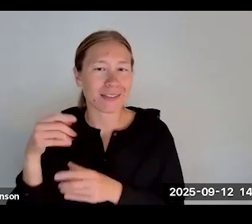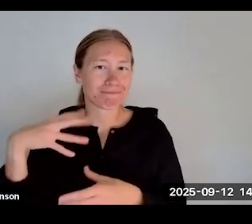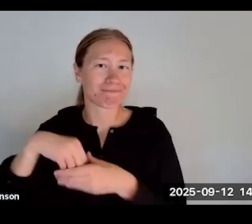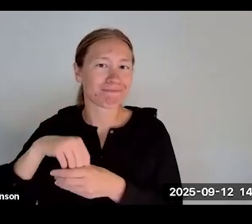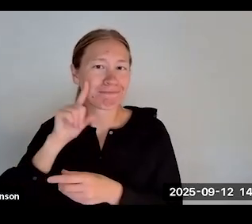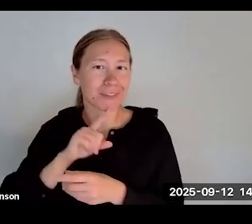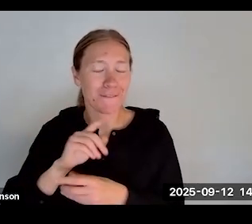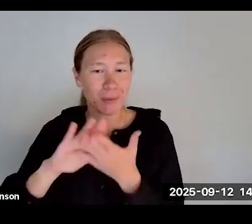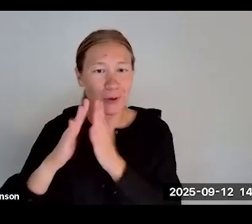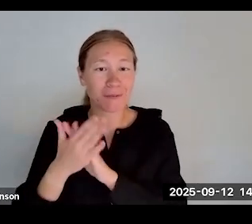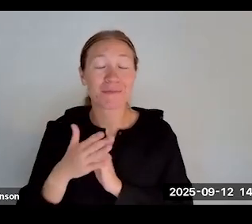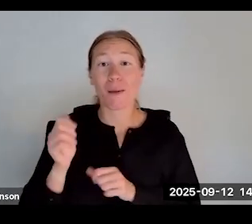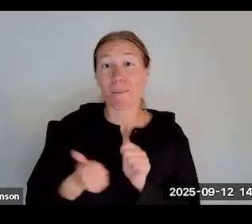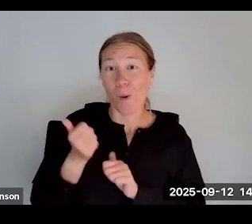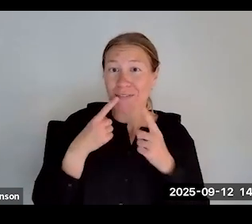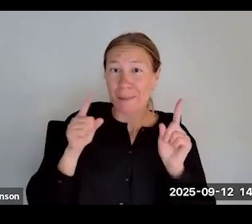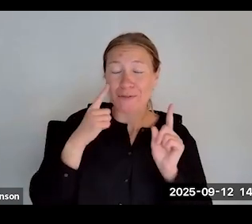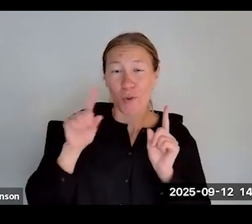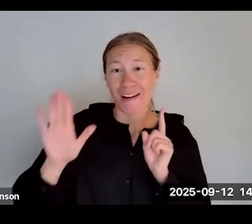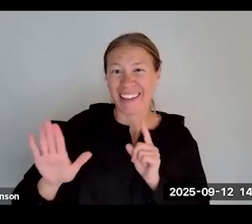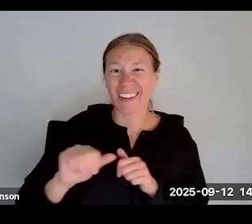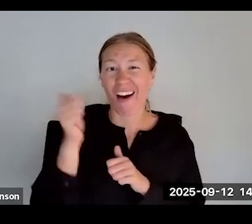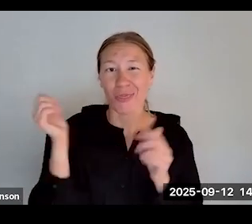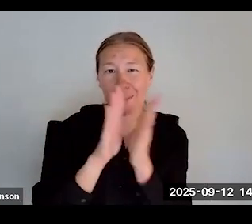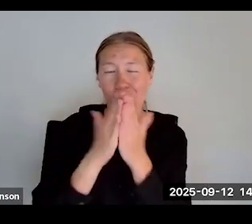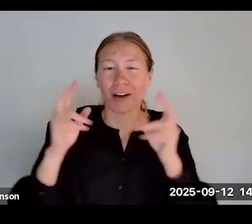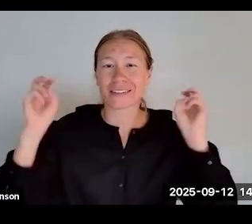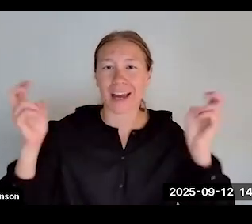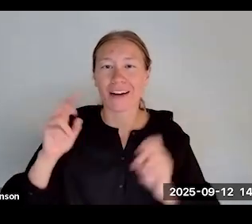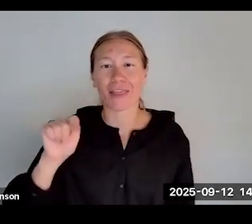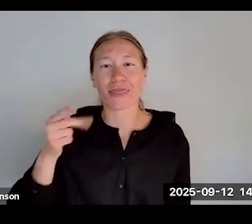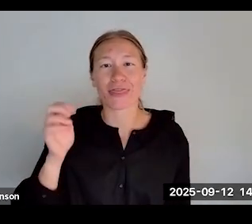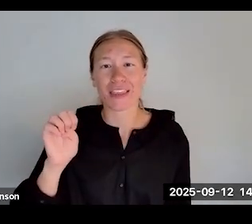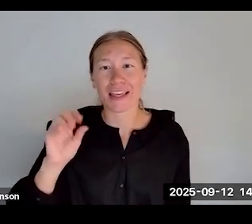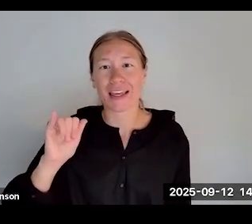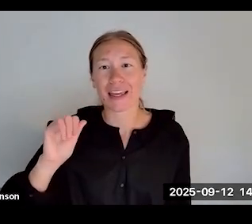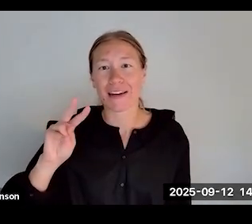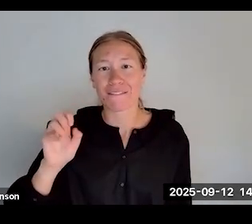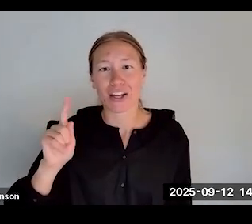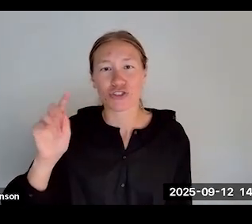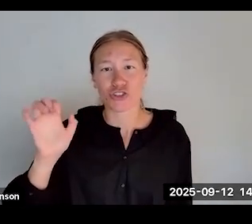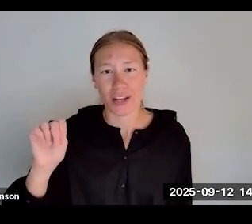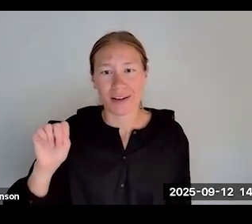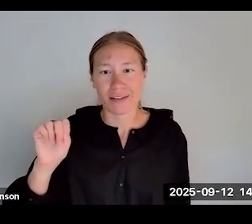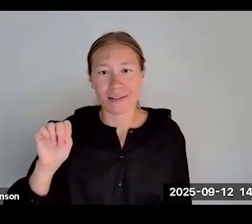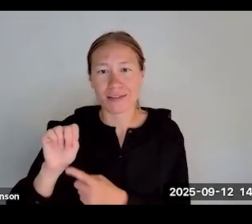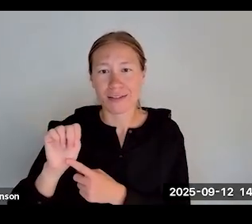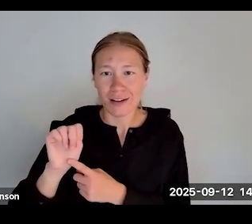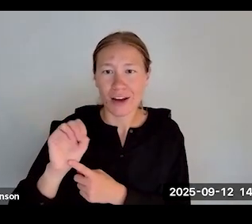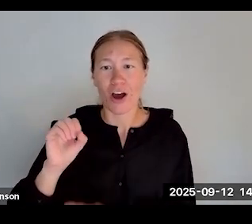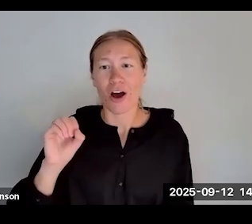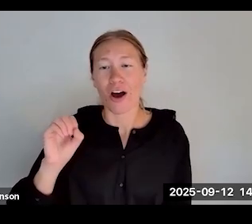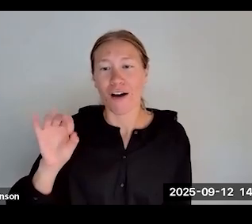Selznick is most famous for his other book, which is titled The Invention of Hugo Cabret. But this